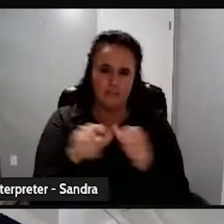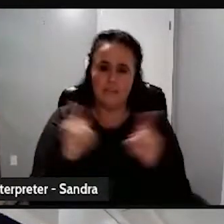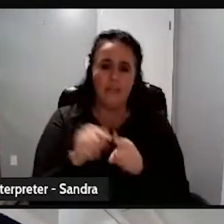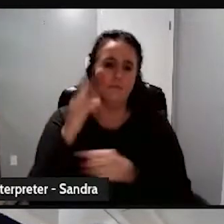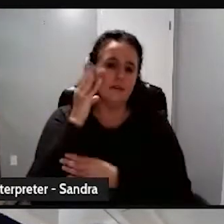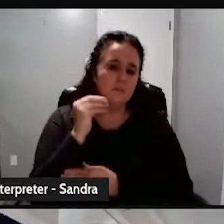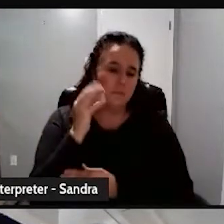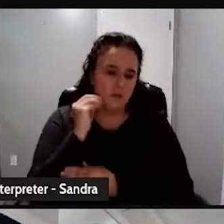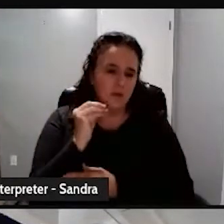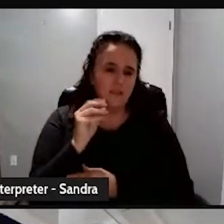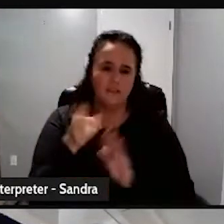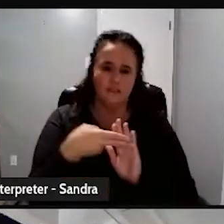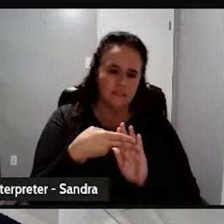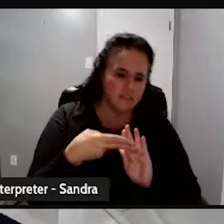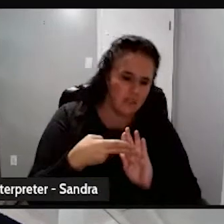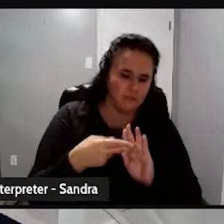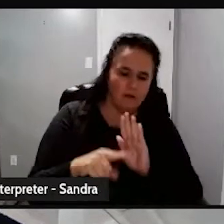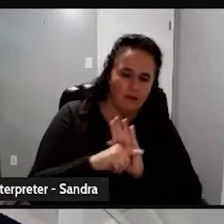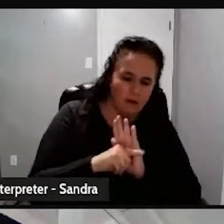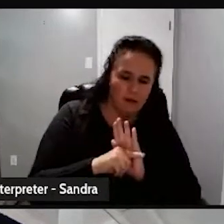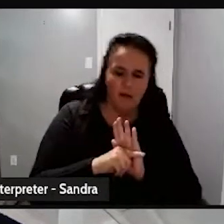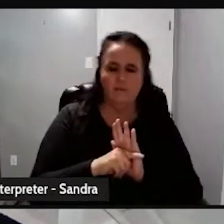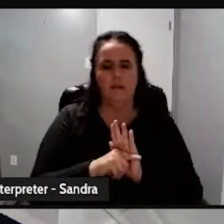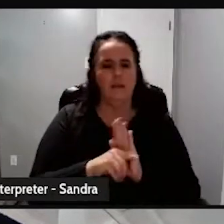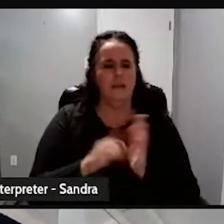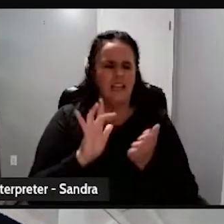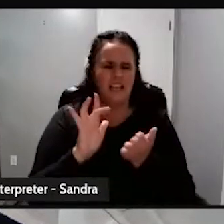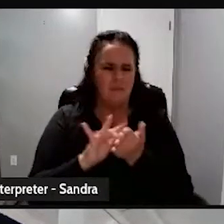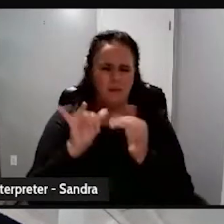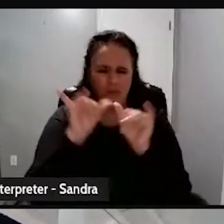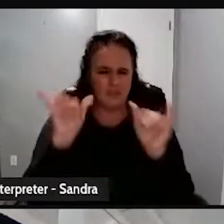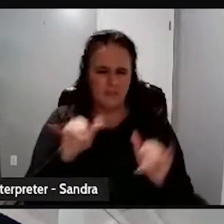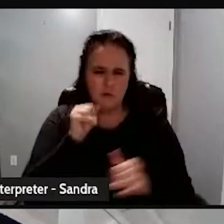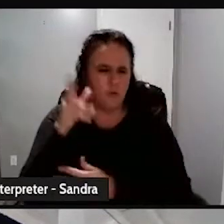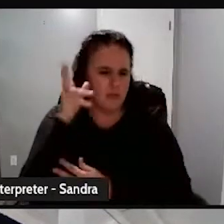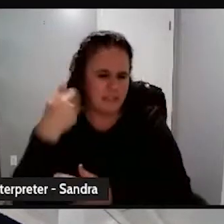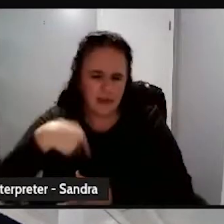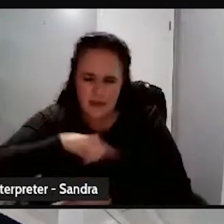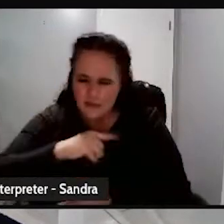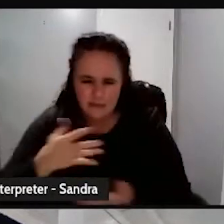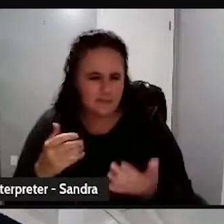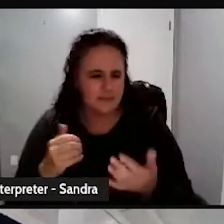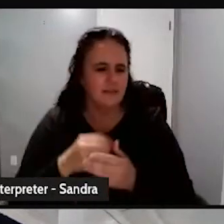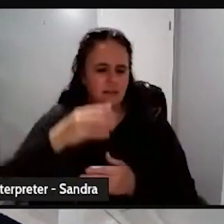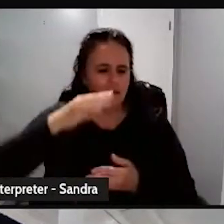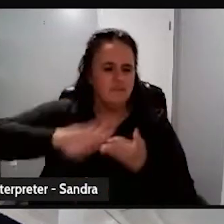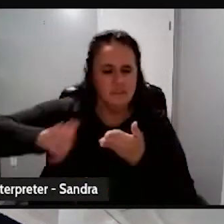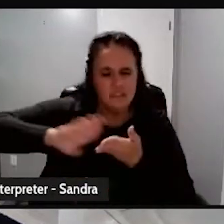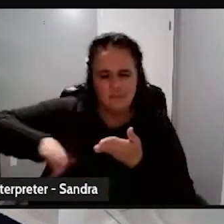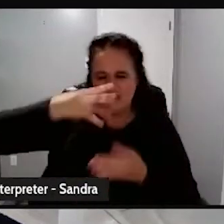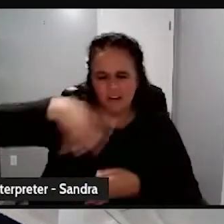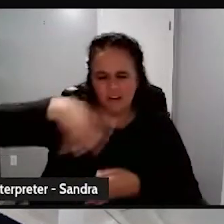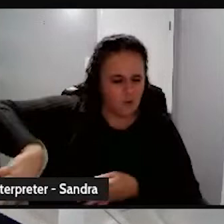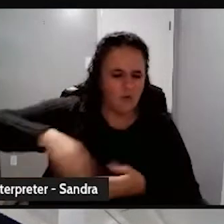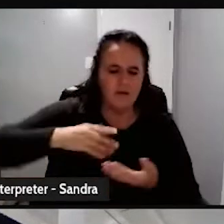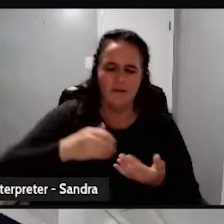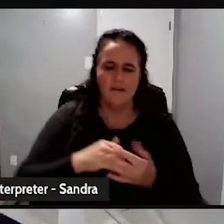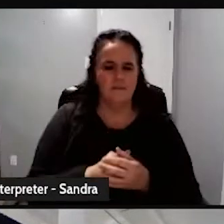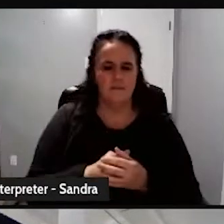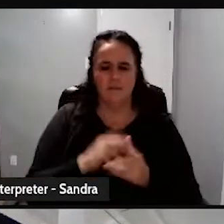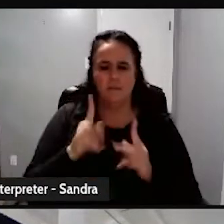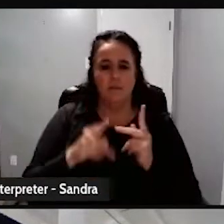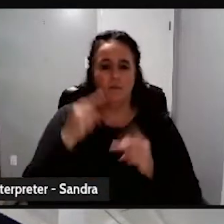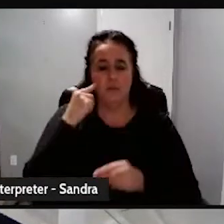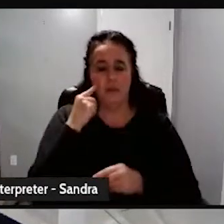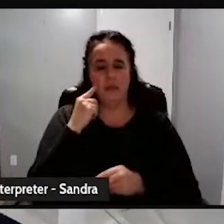stigma, of not being listened to in medical contexts, of people dismissing us, of people